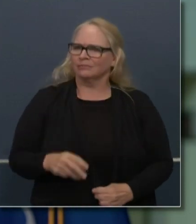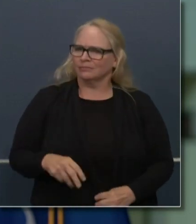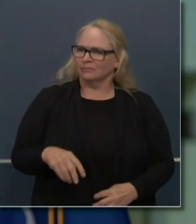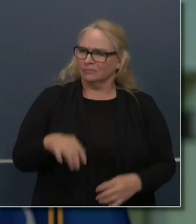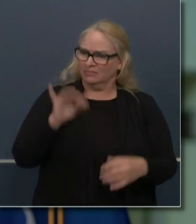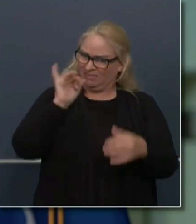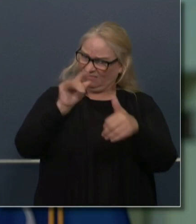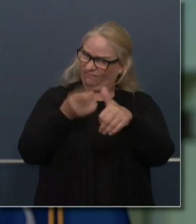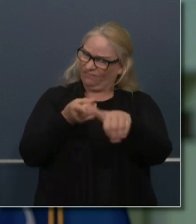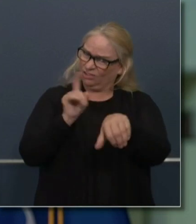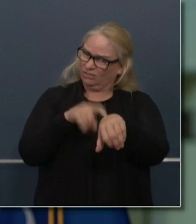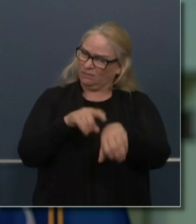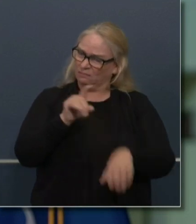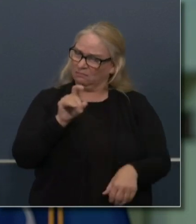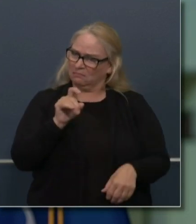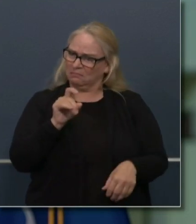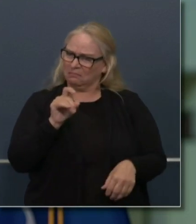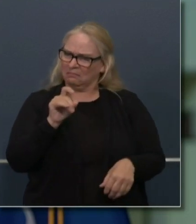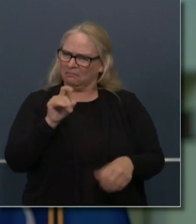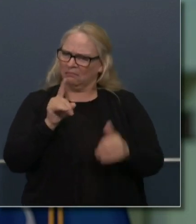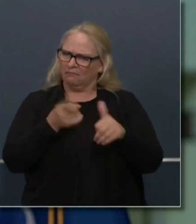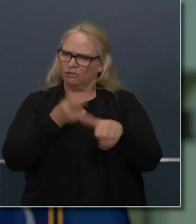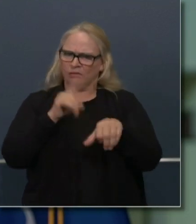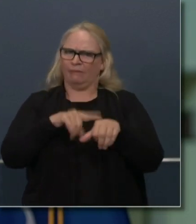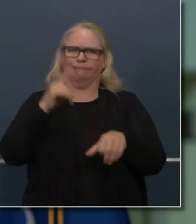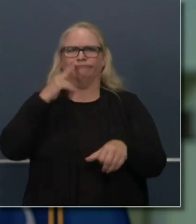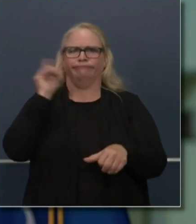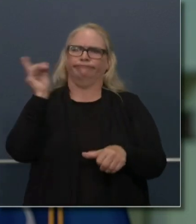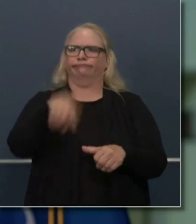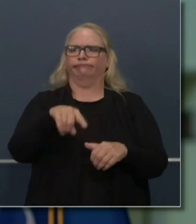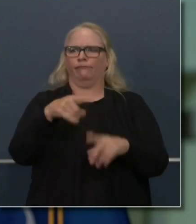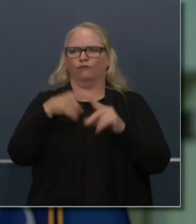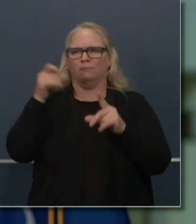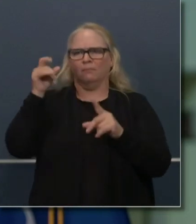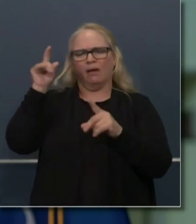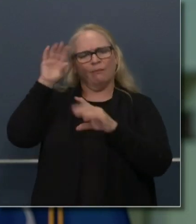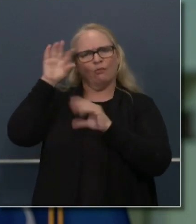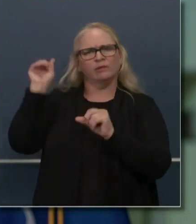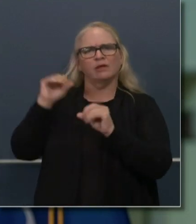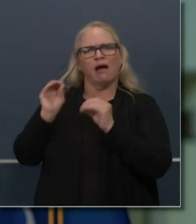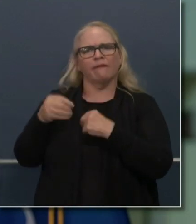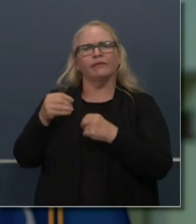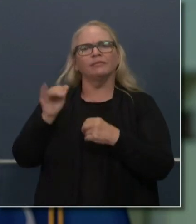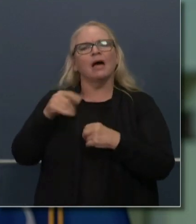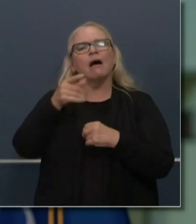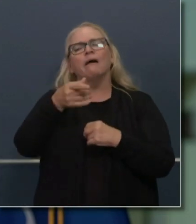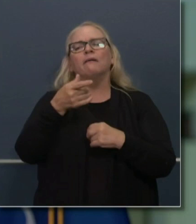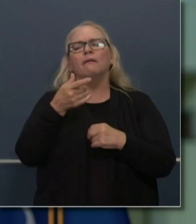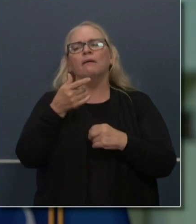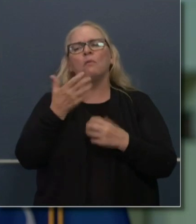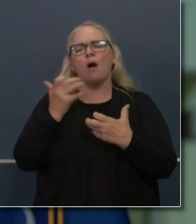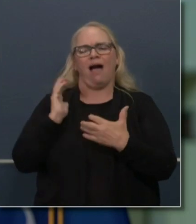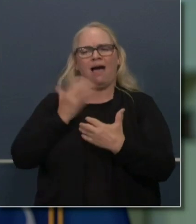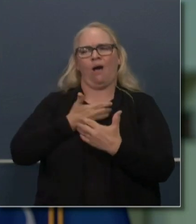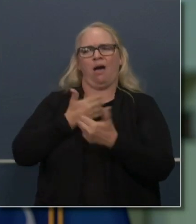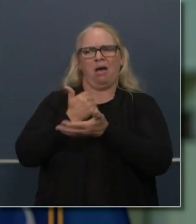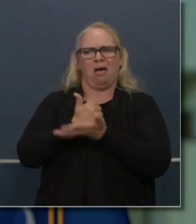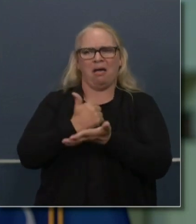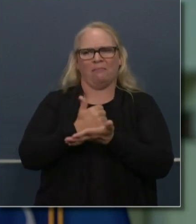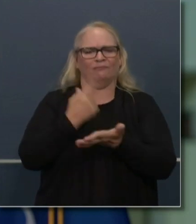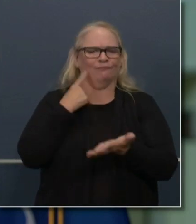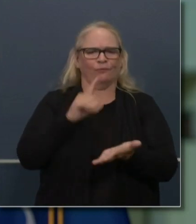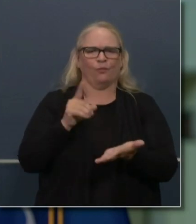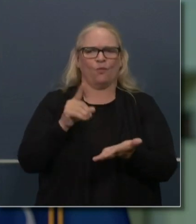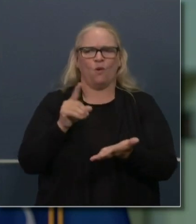a directive from the White House to personally request aid from the president, whether it was regard to the COVID emergencies